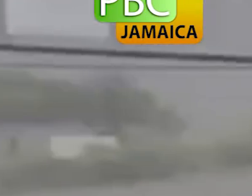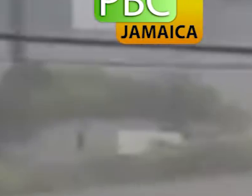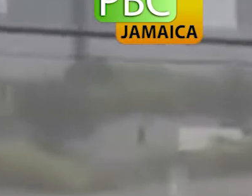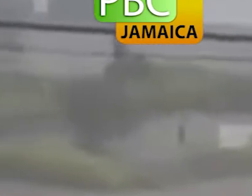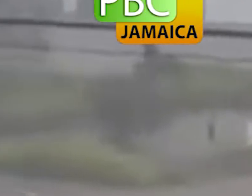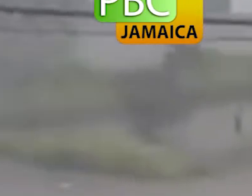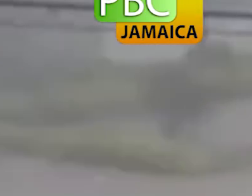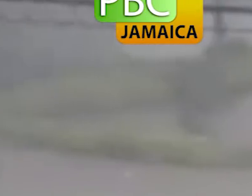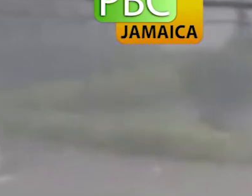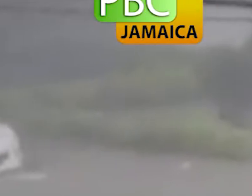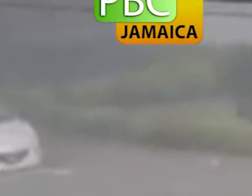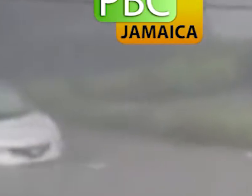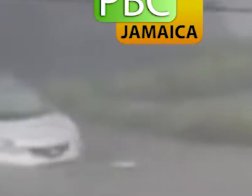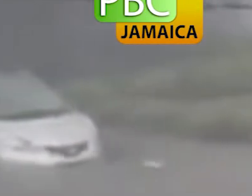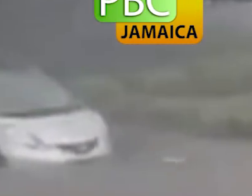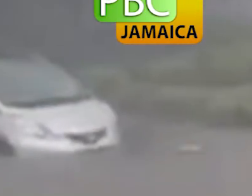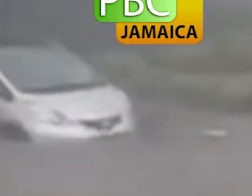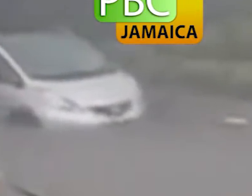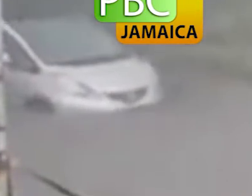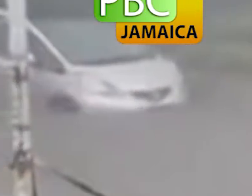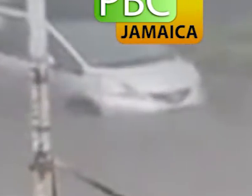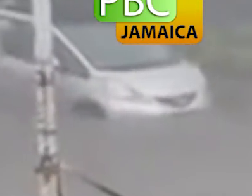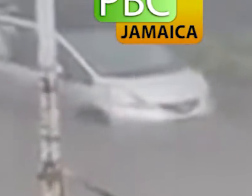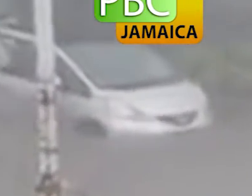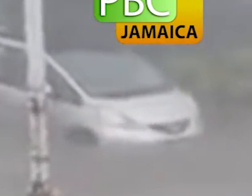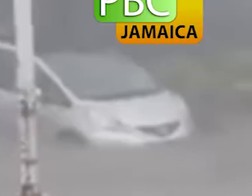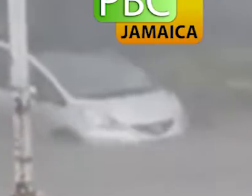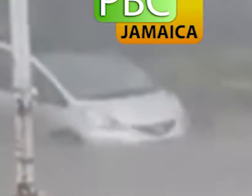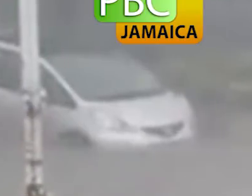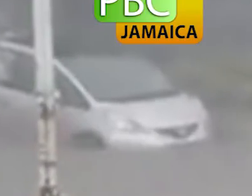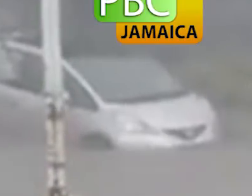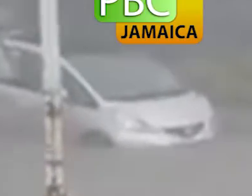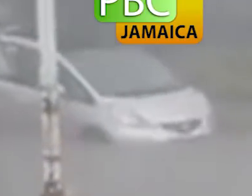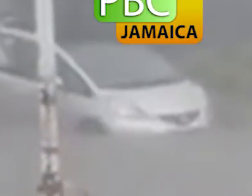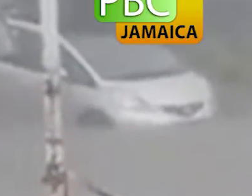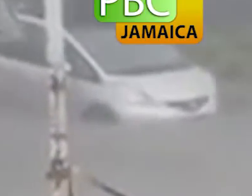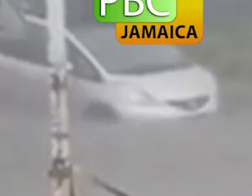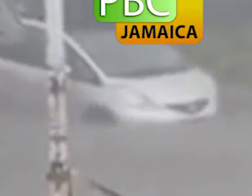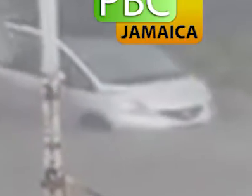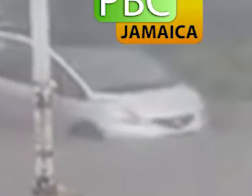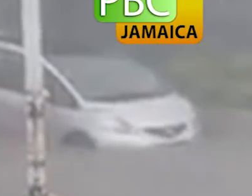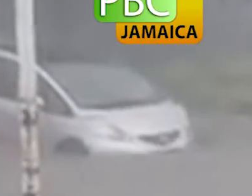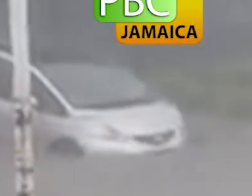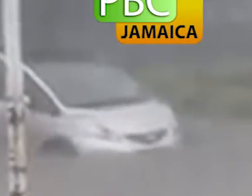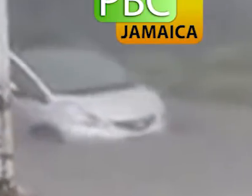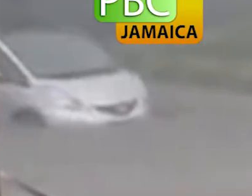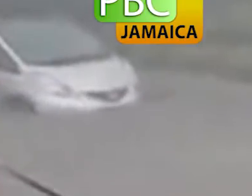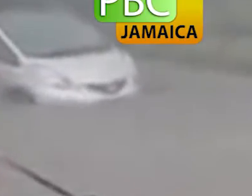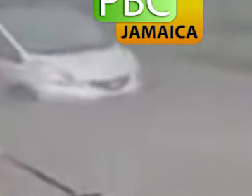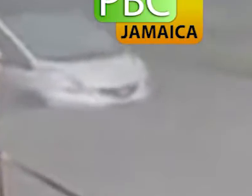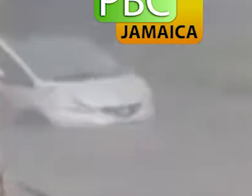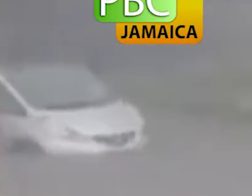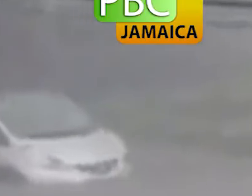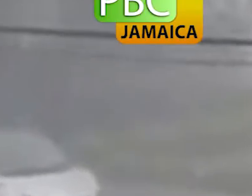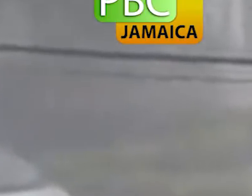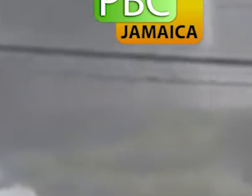use the allocation given to them for their constituencies to clear entrances to the inlets of the drains and gullies